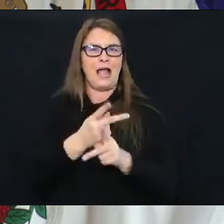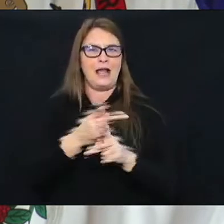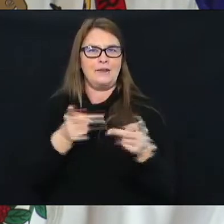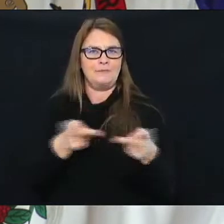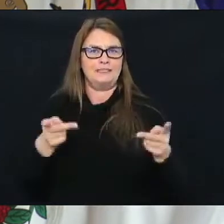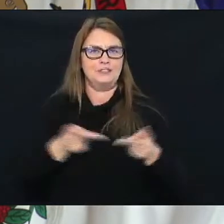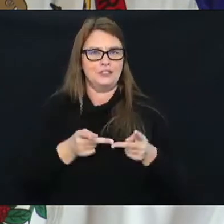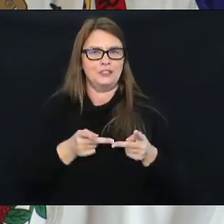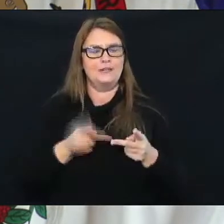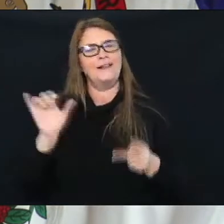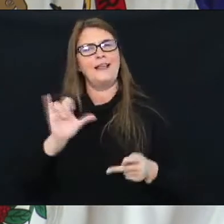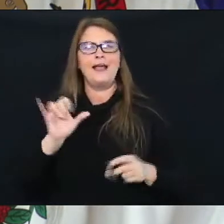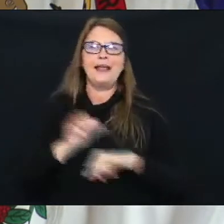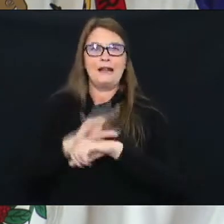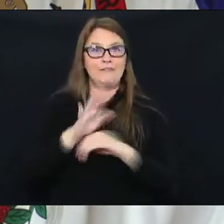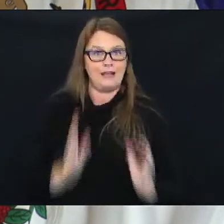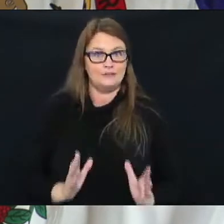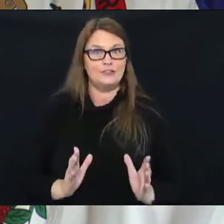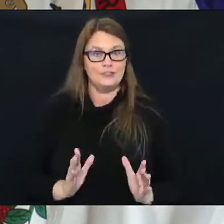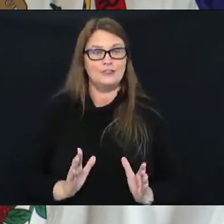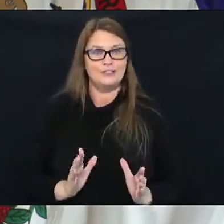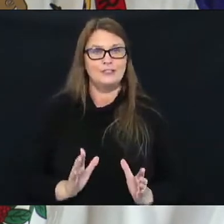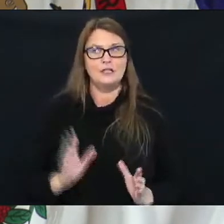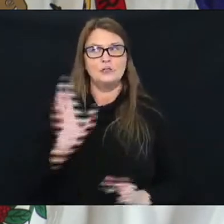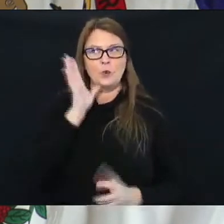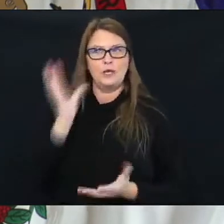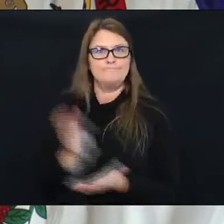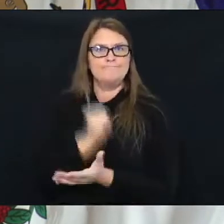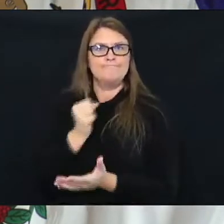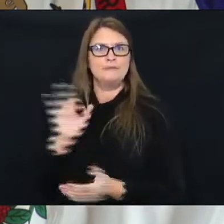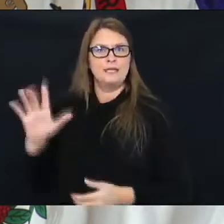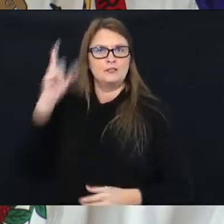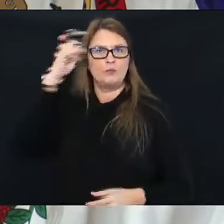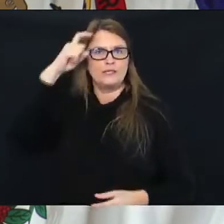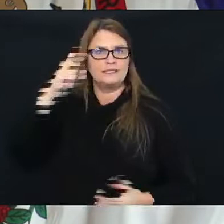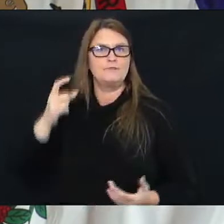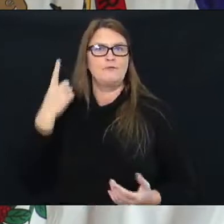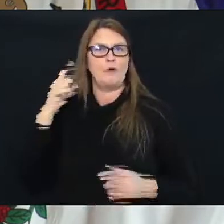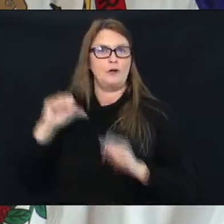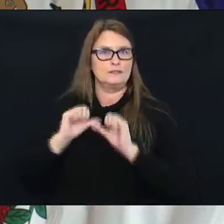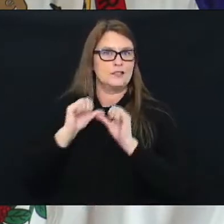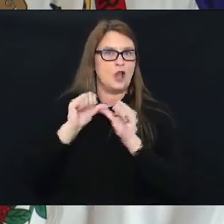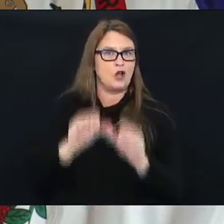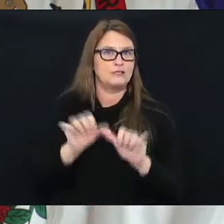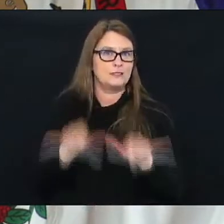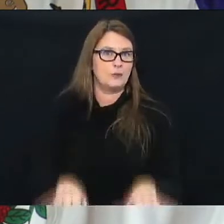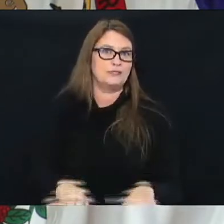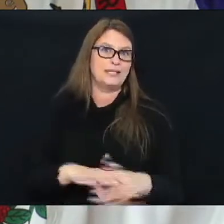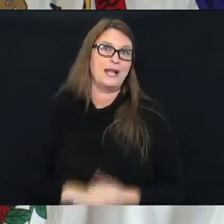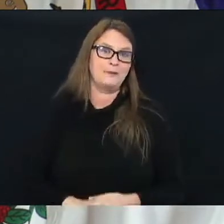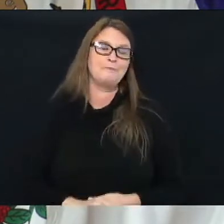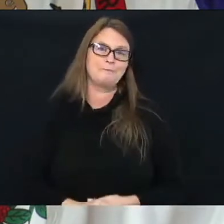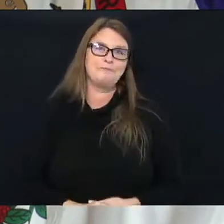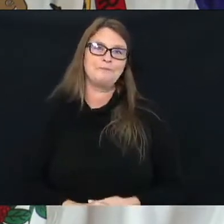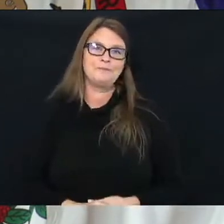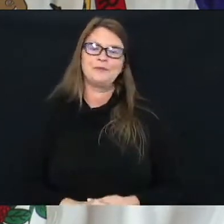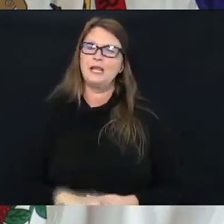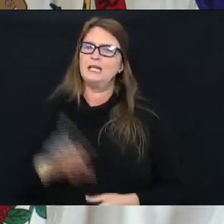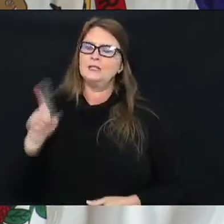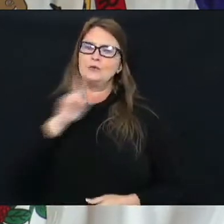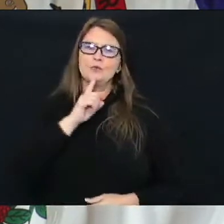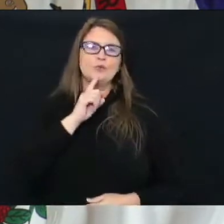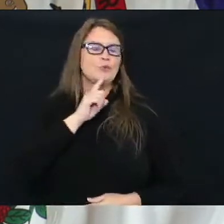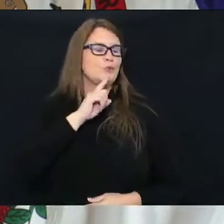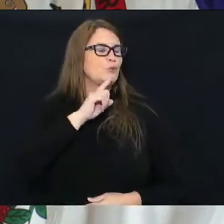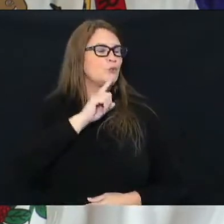an advisor. And absolutely, we will use his wisdom for as long as he wants to stay. He has been a